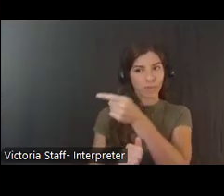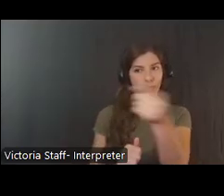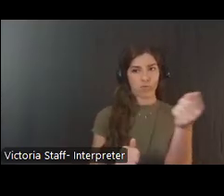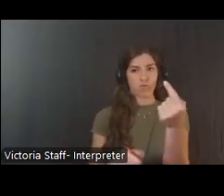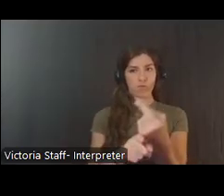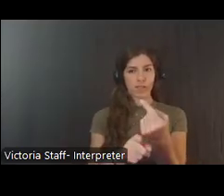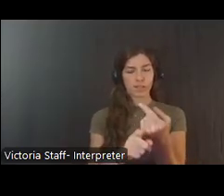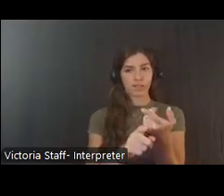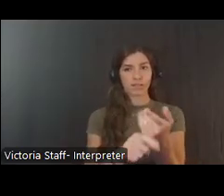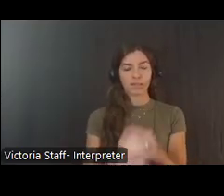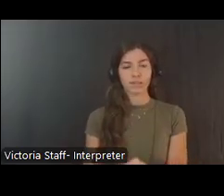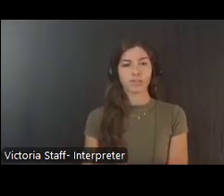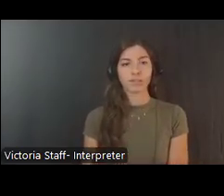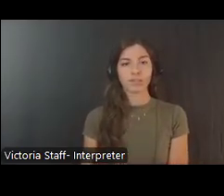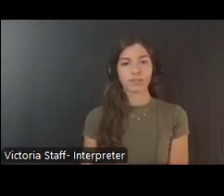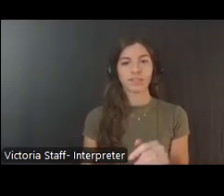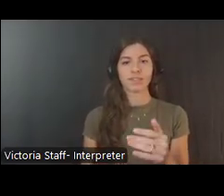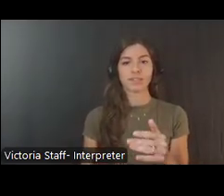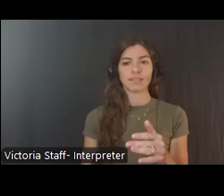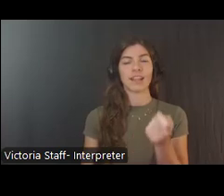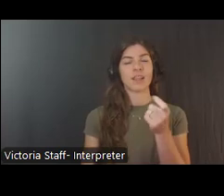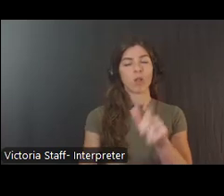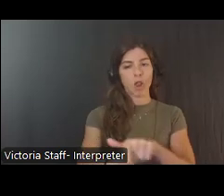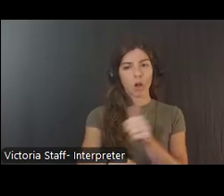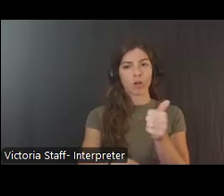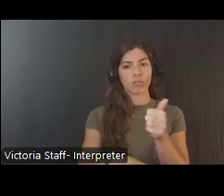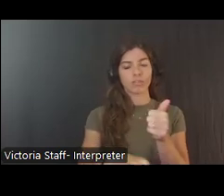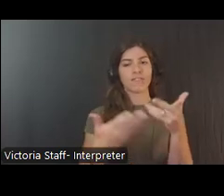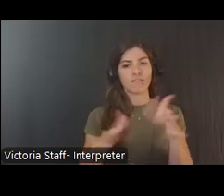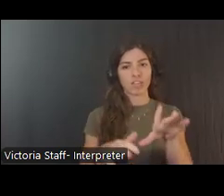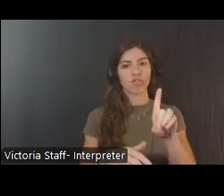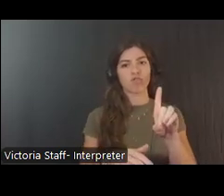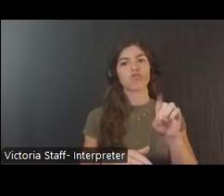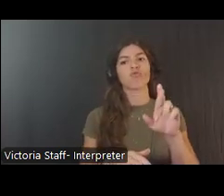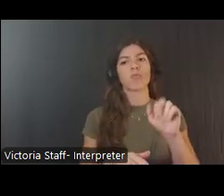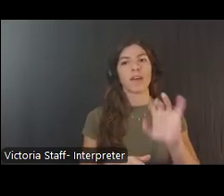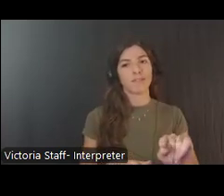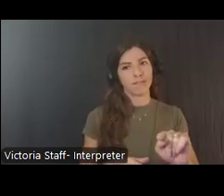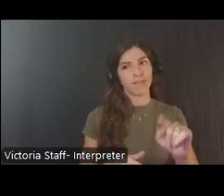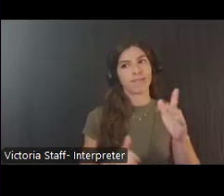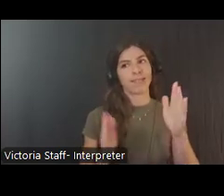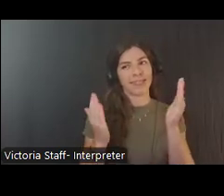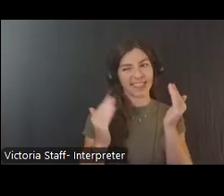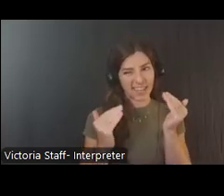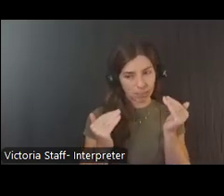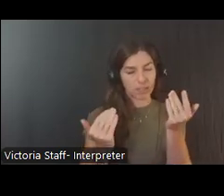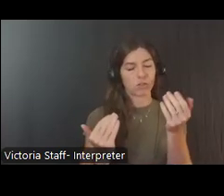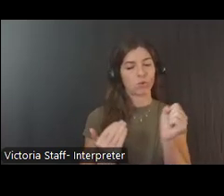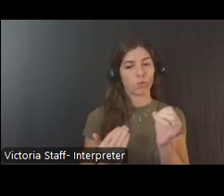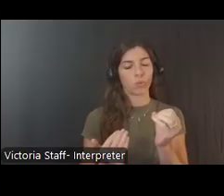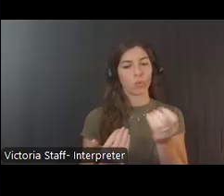right? It's taking longer to complete the draft than we had projected. So